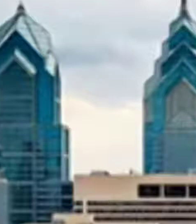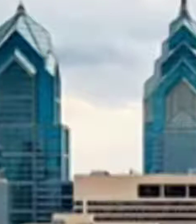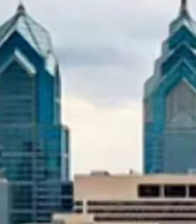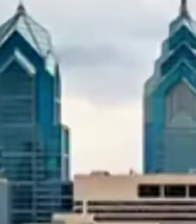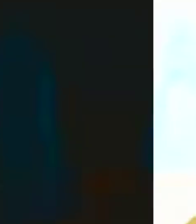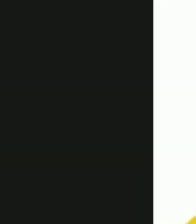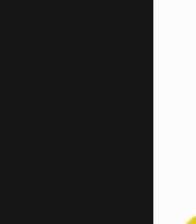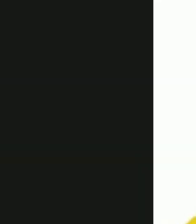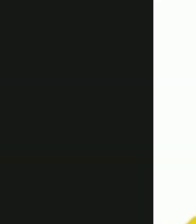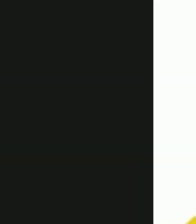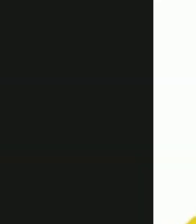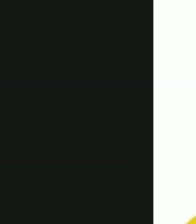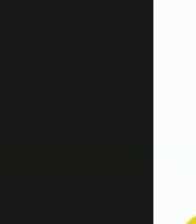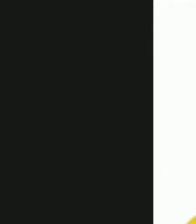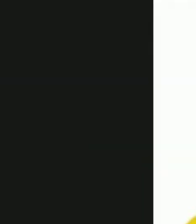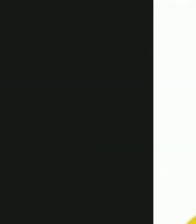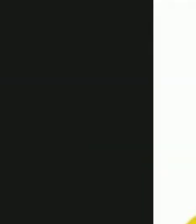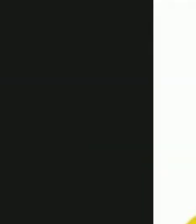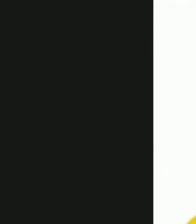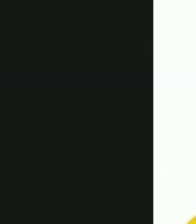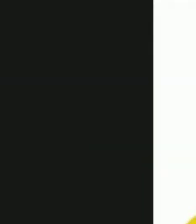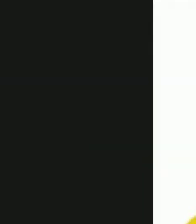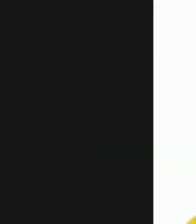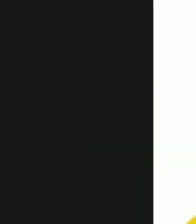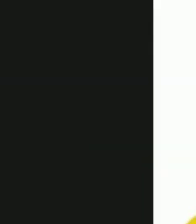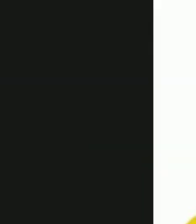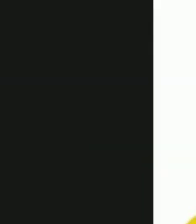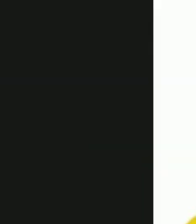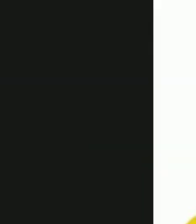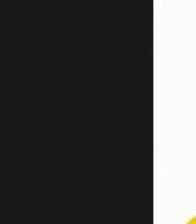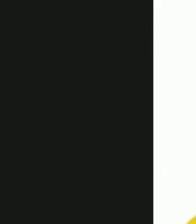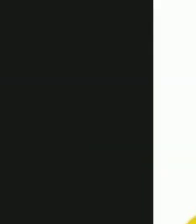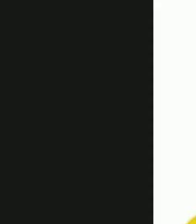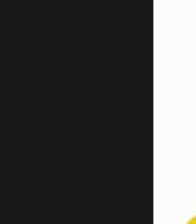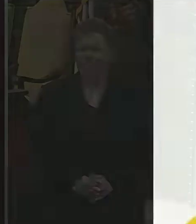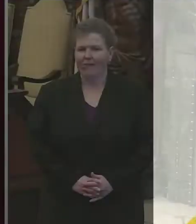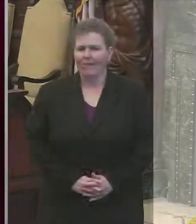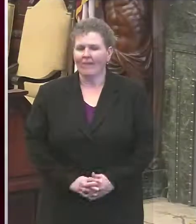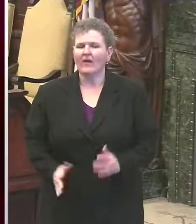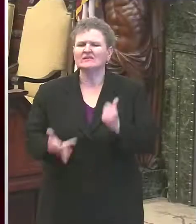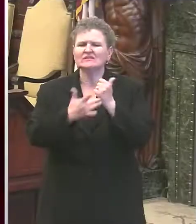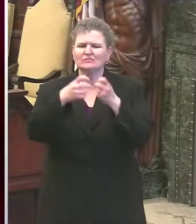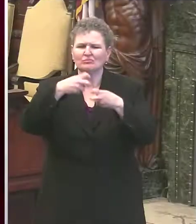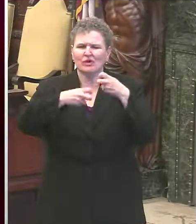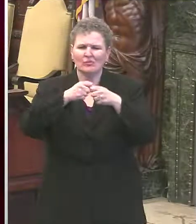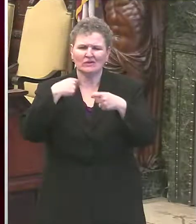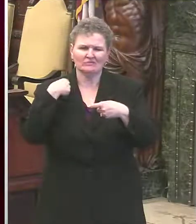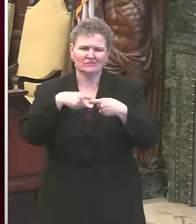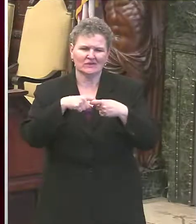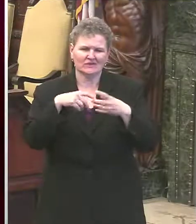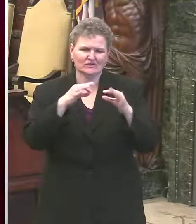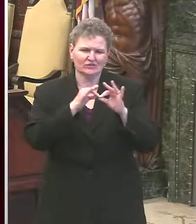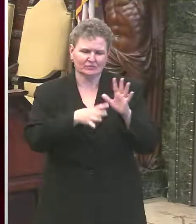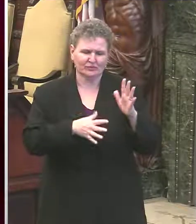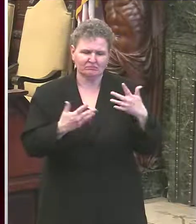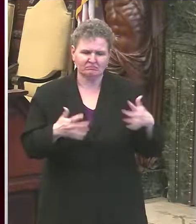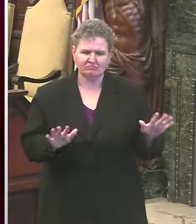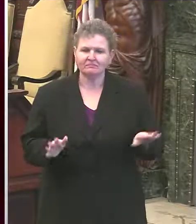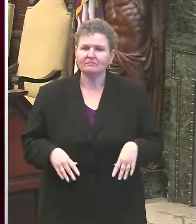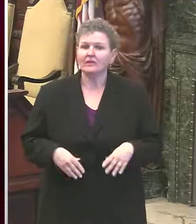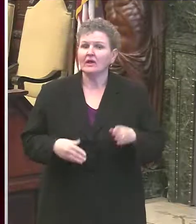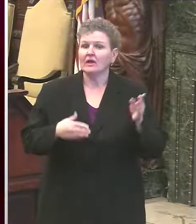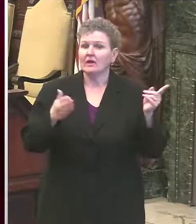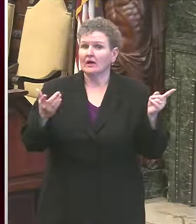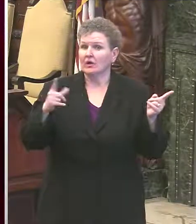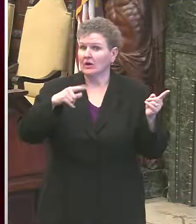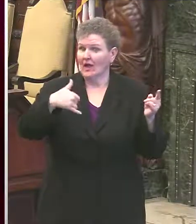Lauren? Yep. Thank you, Armando. We had just had a little bit of a delay. I wanted to make sure Armando was done with his remarks. We're now going to move on